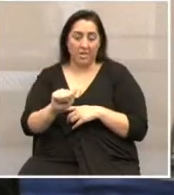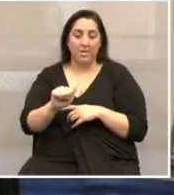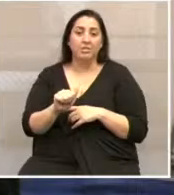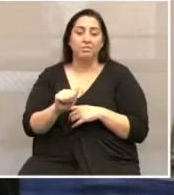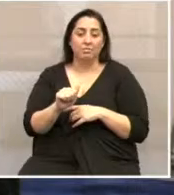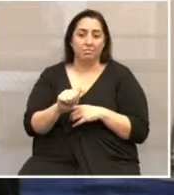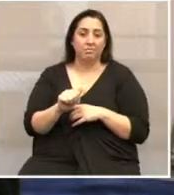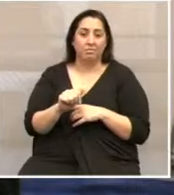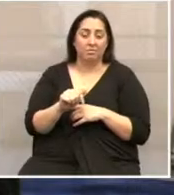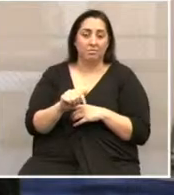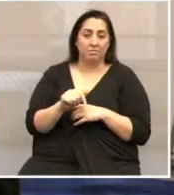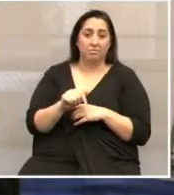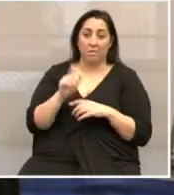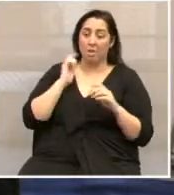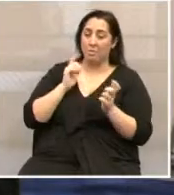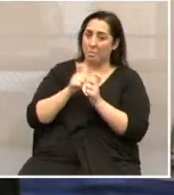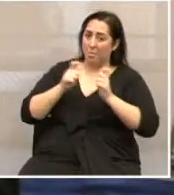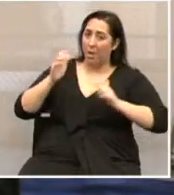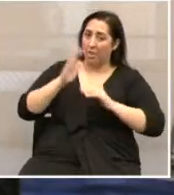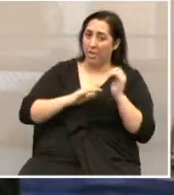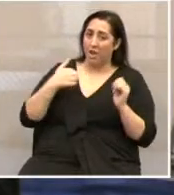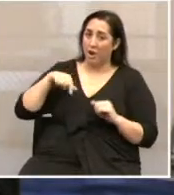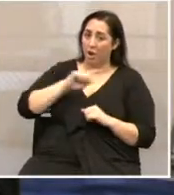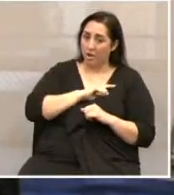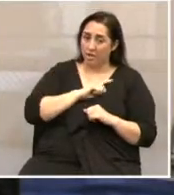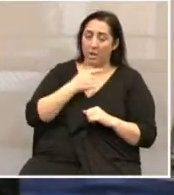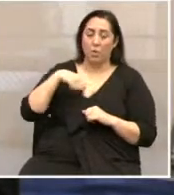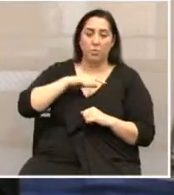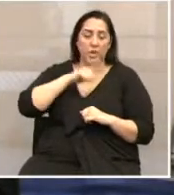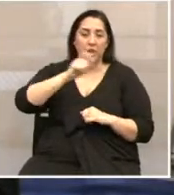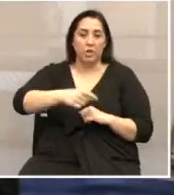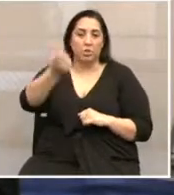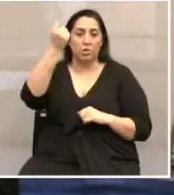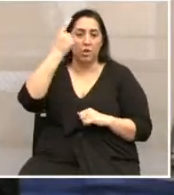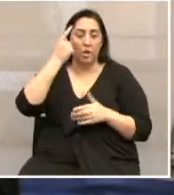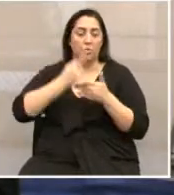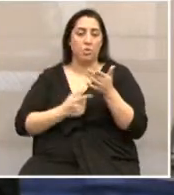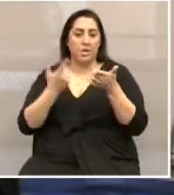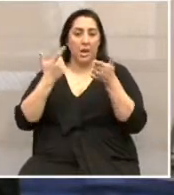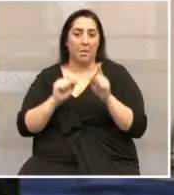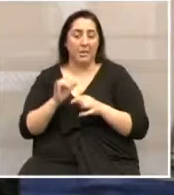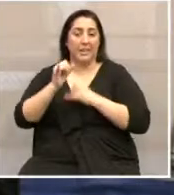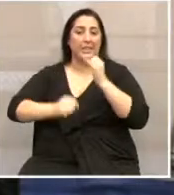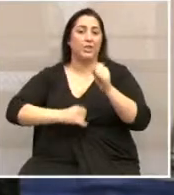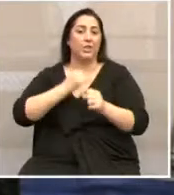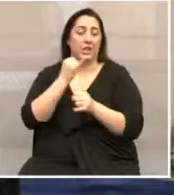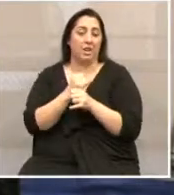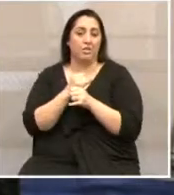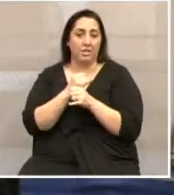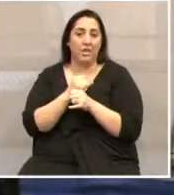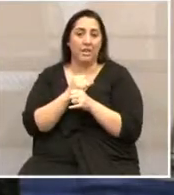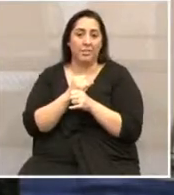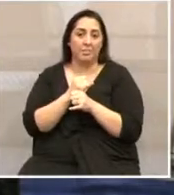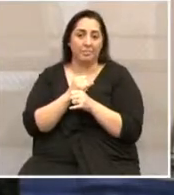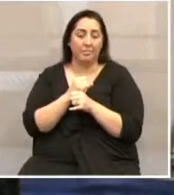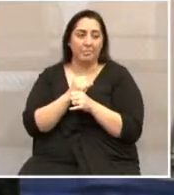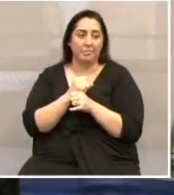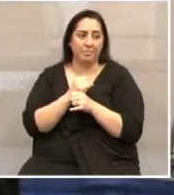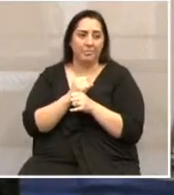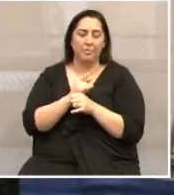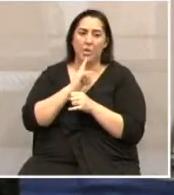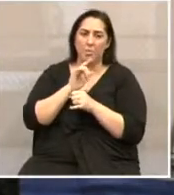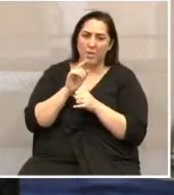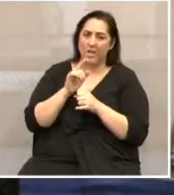to understand and study what is happening at a larger international effort in this coordination that is coming and